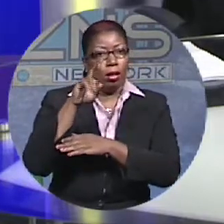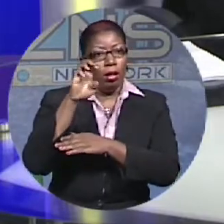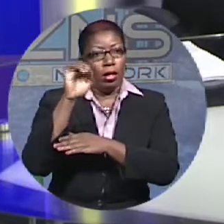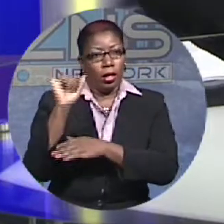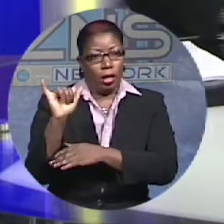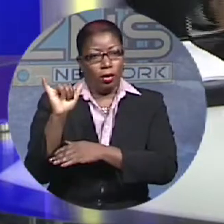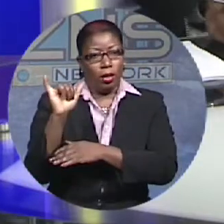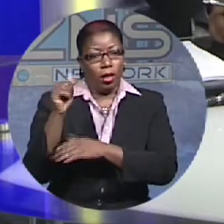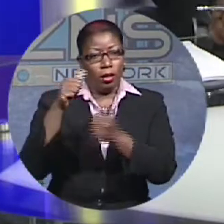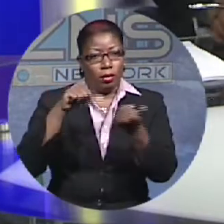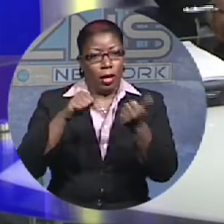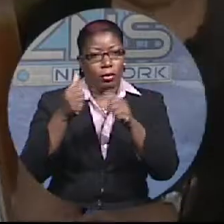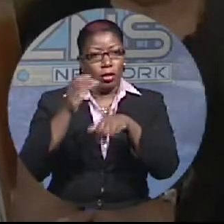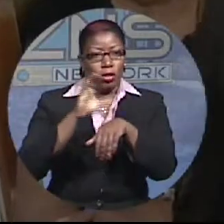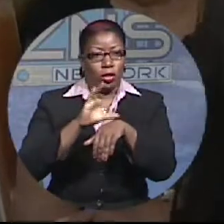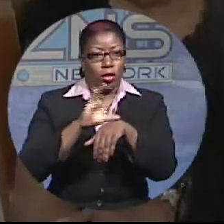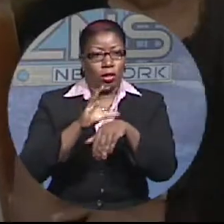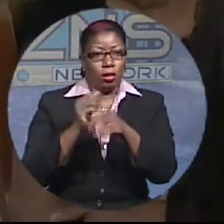Baptist Churches.